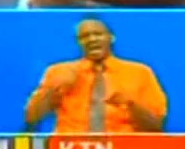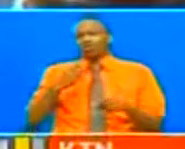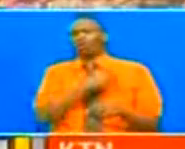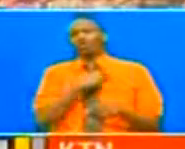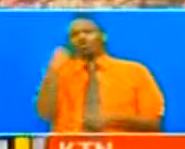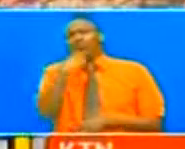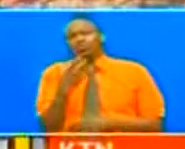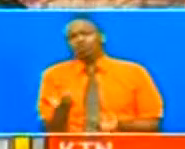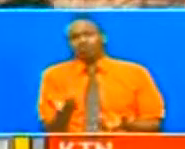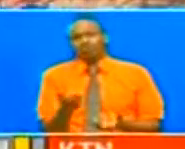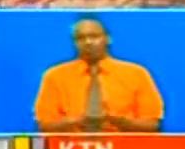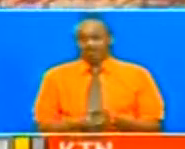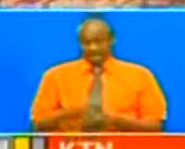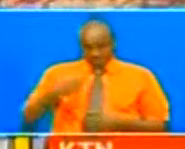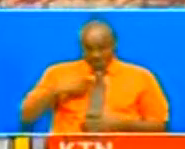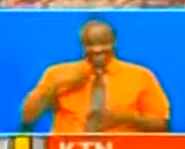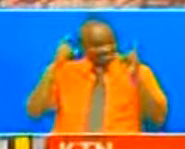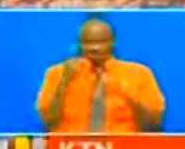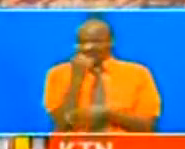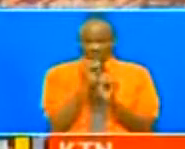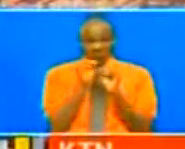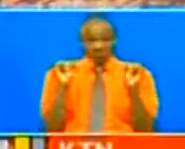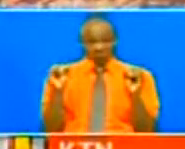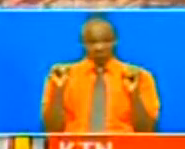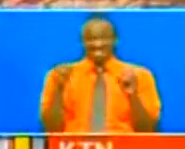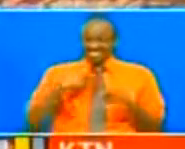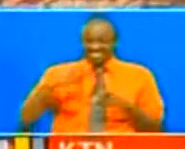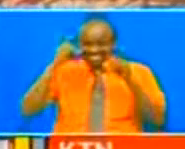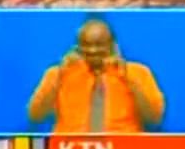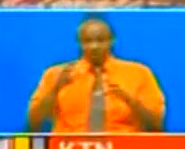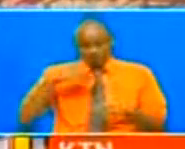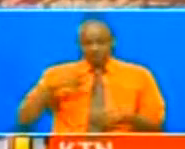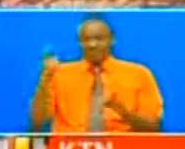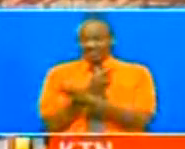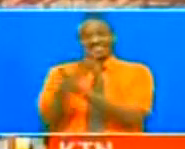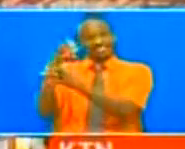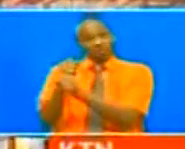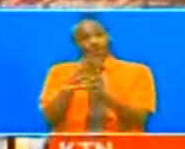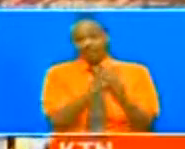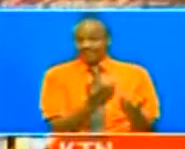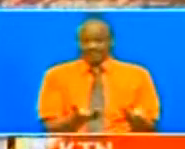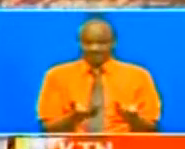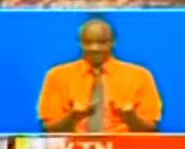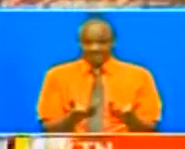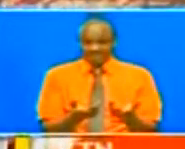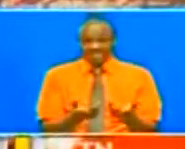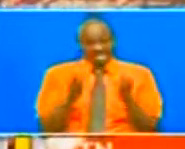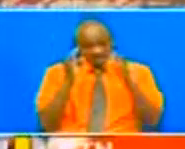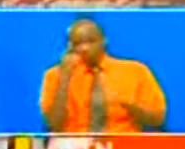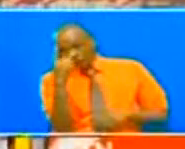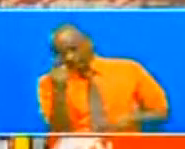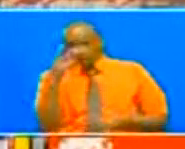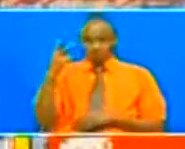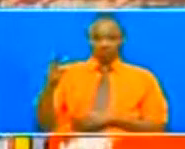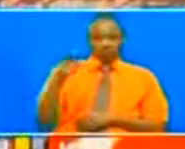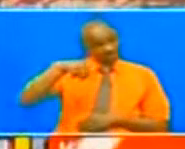consult? Not my decision alone. It's a decision by stakeholders. And if one or two